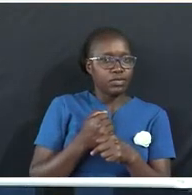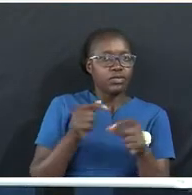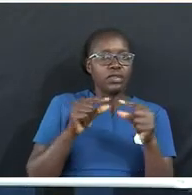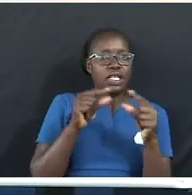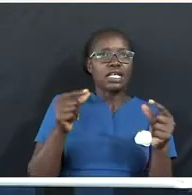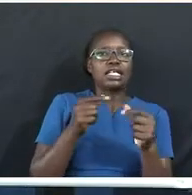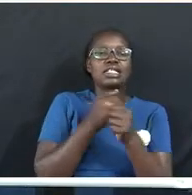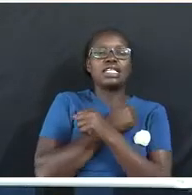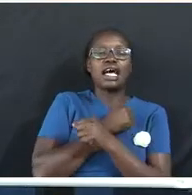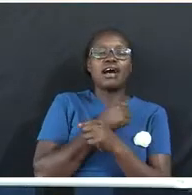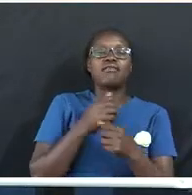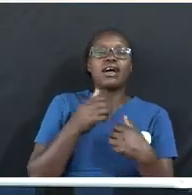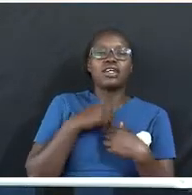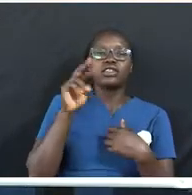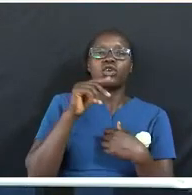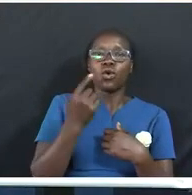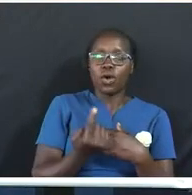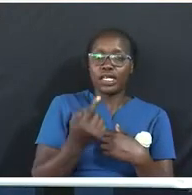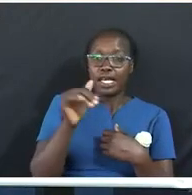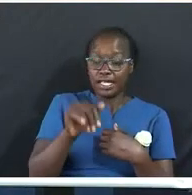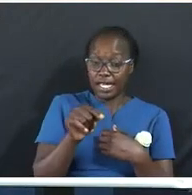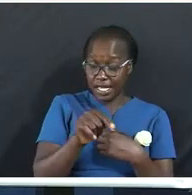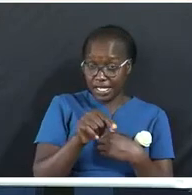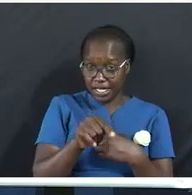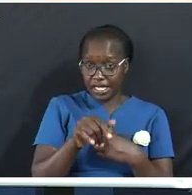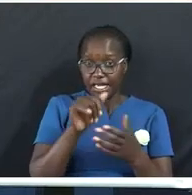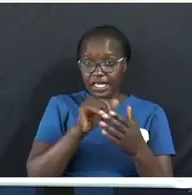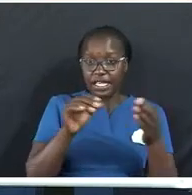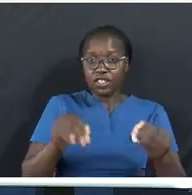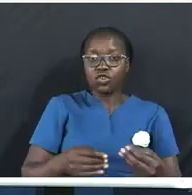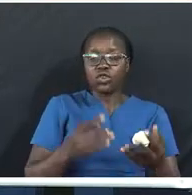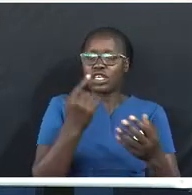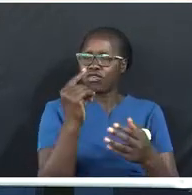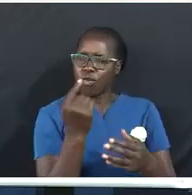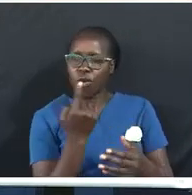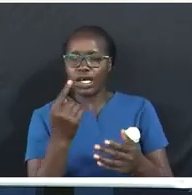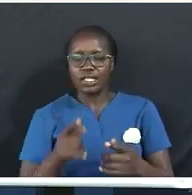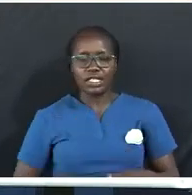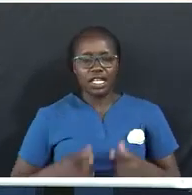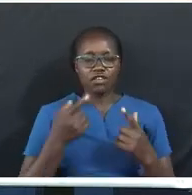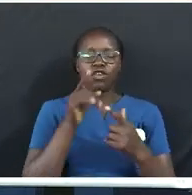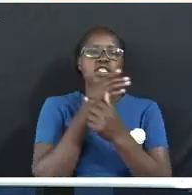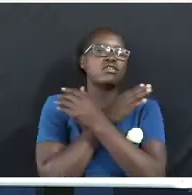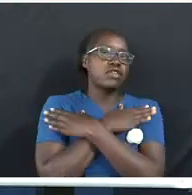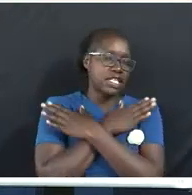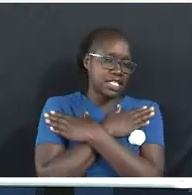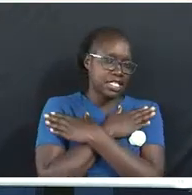has no one than this, than to lay down one's life for his friends.